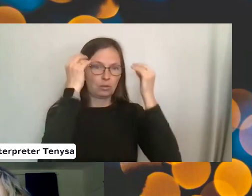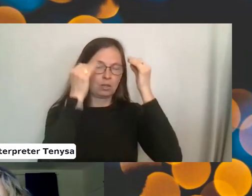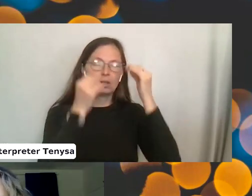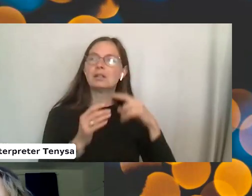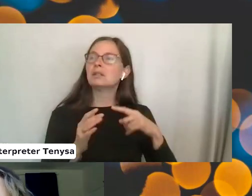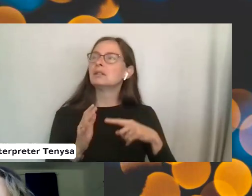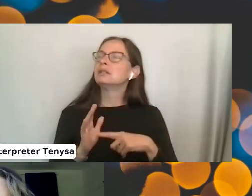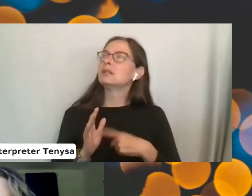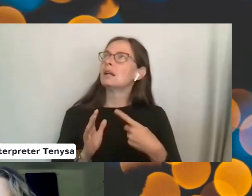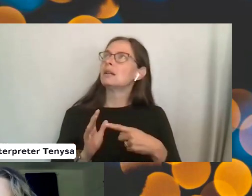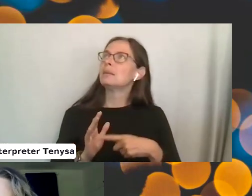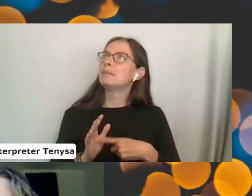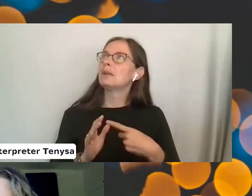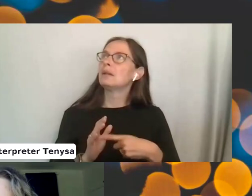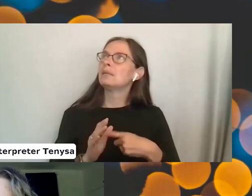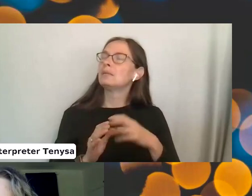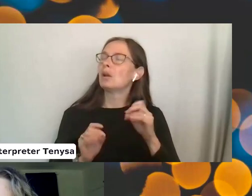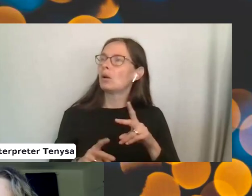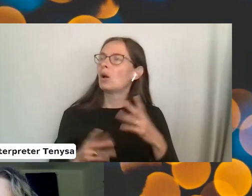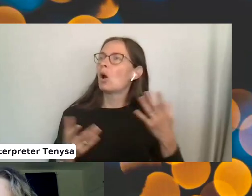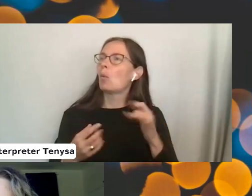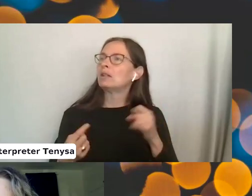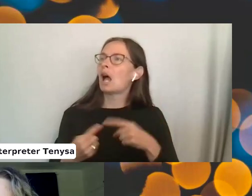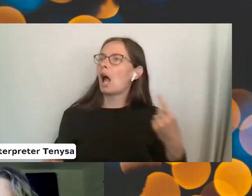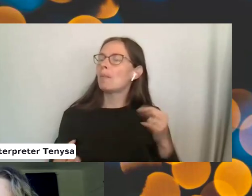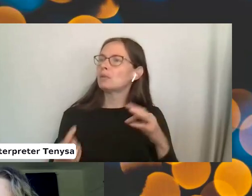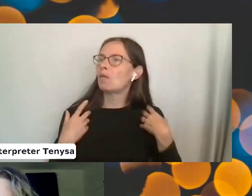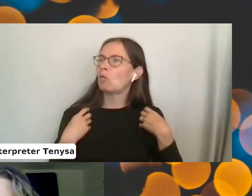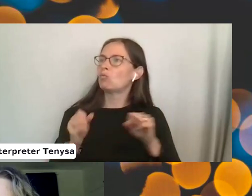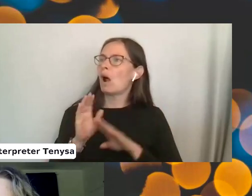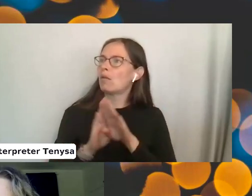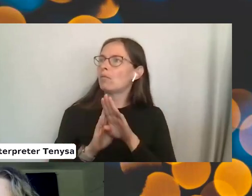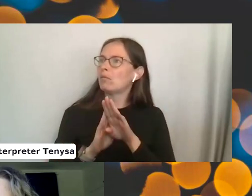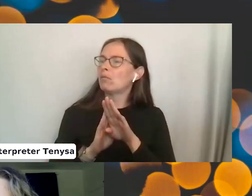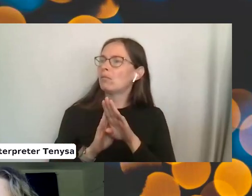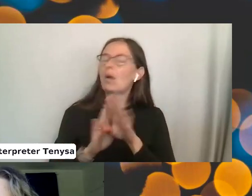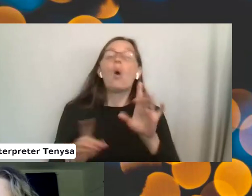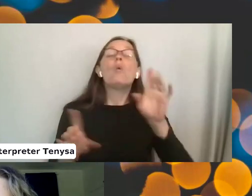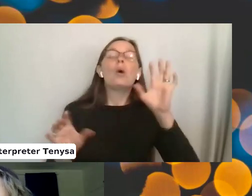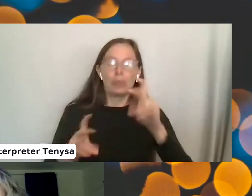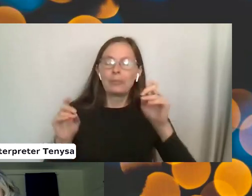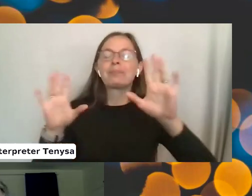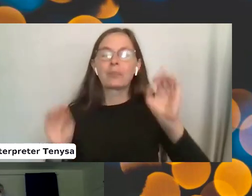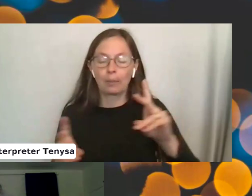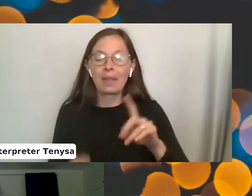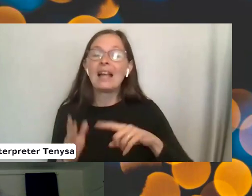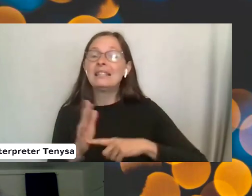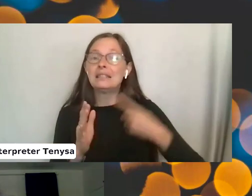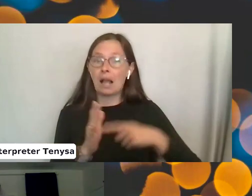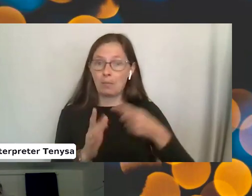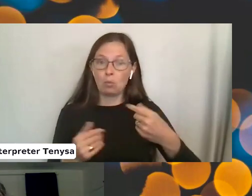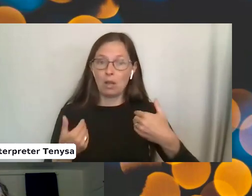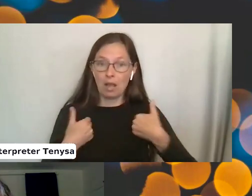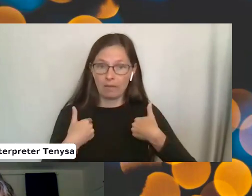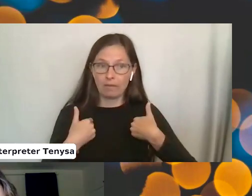Sometimes. Okay, so what's the opposite of recover? But you don't just, oh, there we go. Okay, sometimes you have an